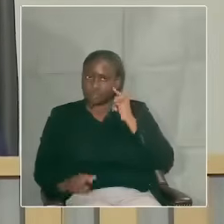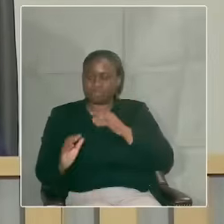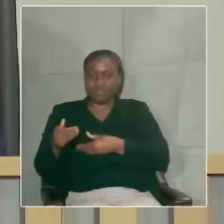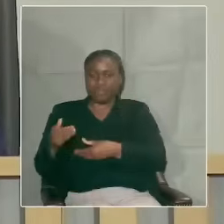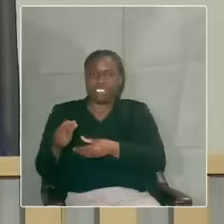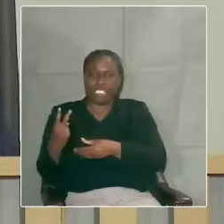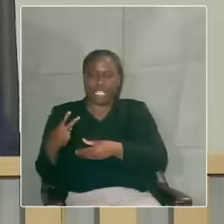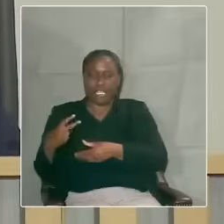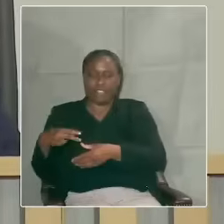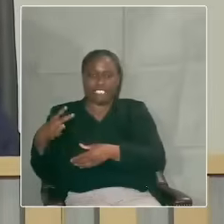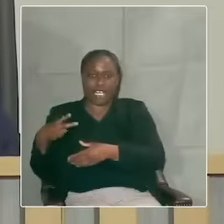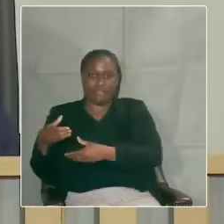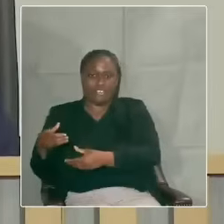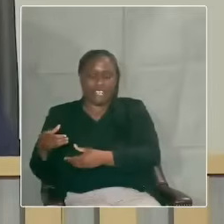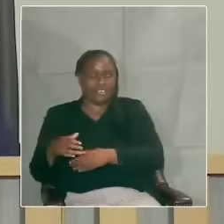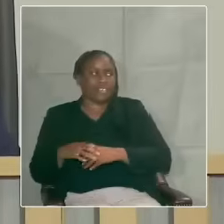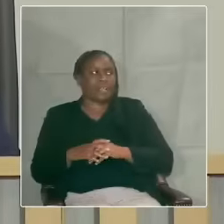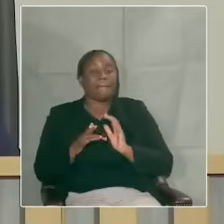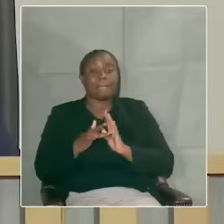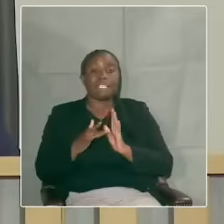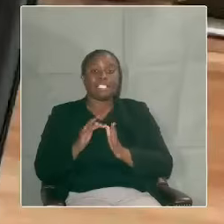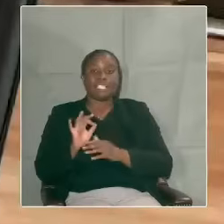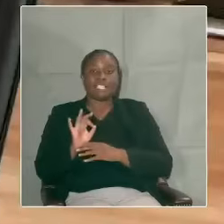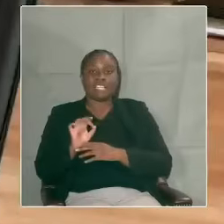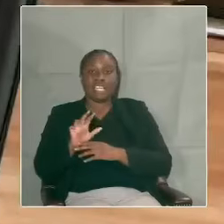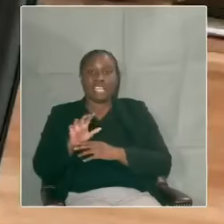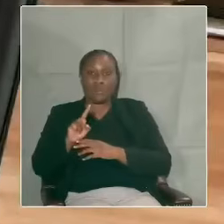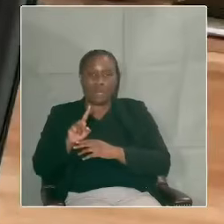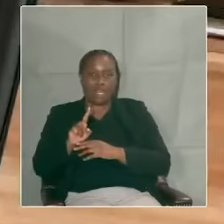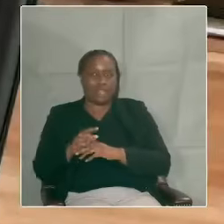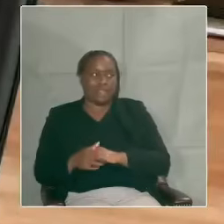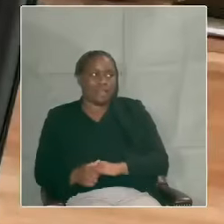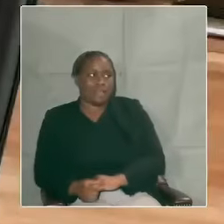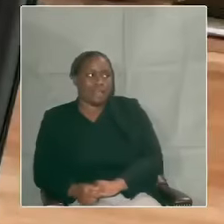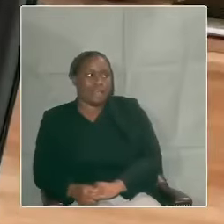2. Yes, that's at page 381.